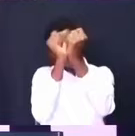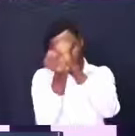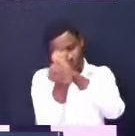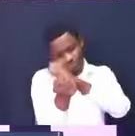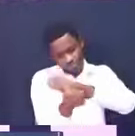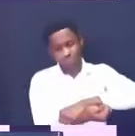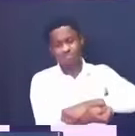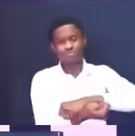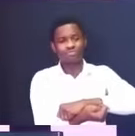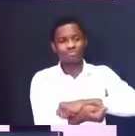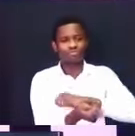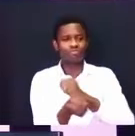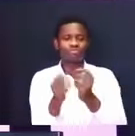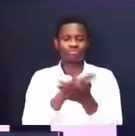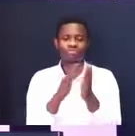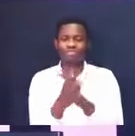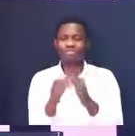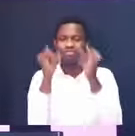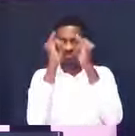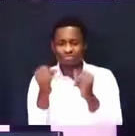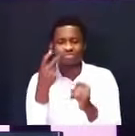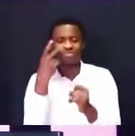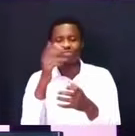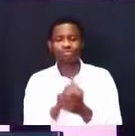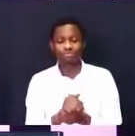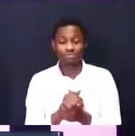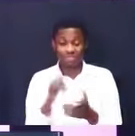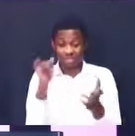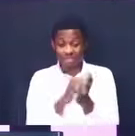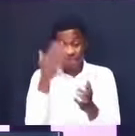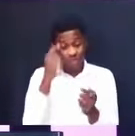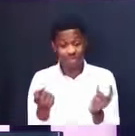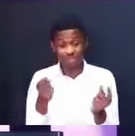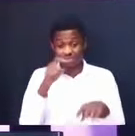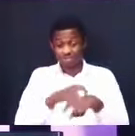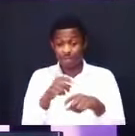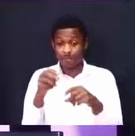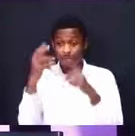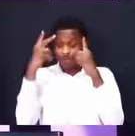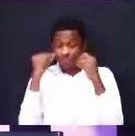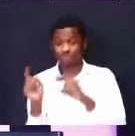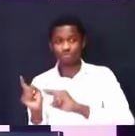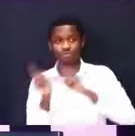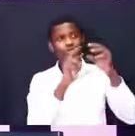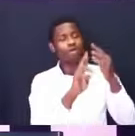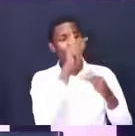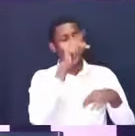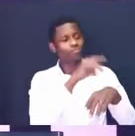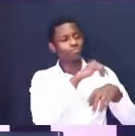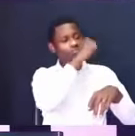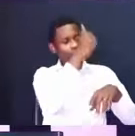when Moses came from the mountain, he had to veil his face. Because from glory